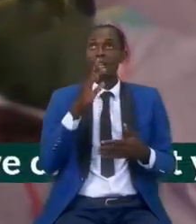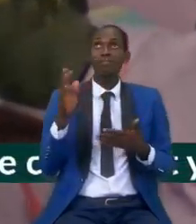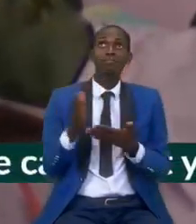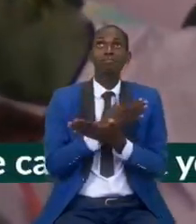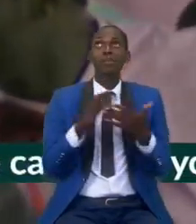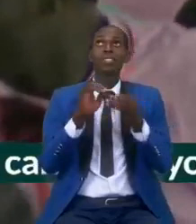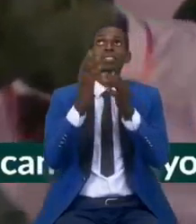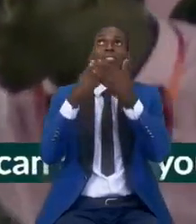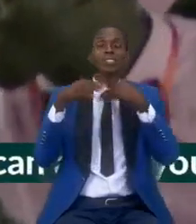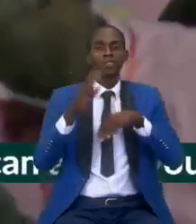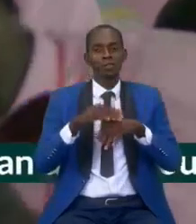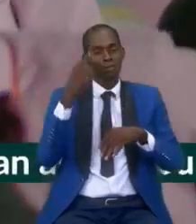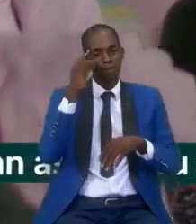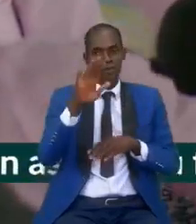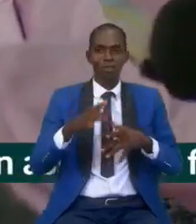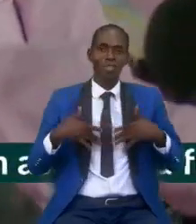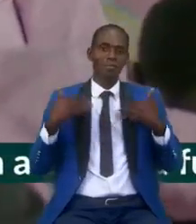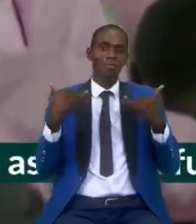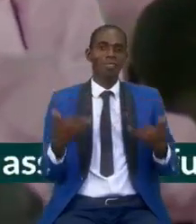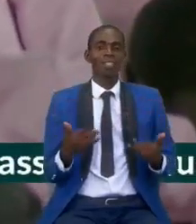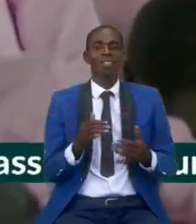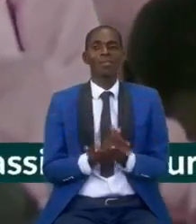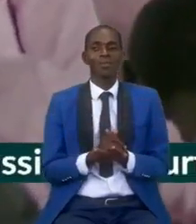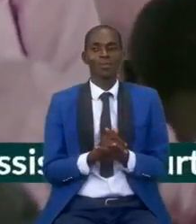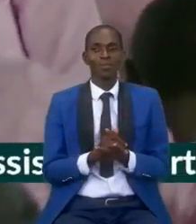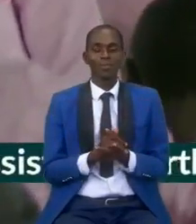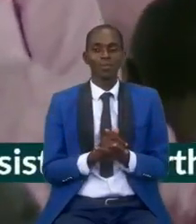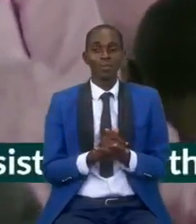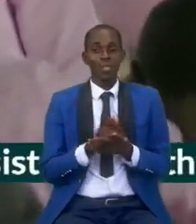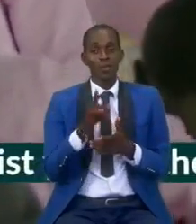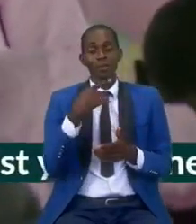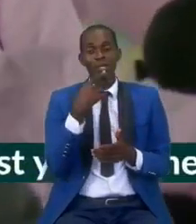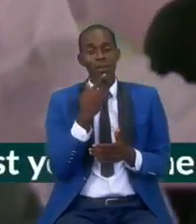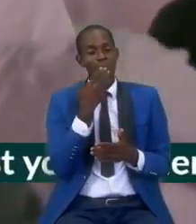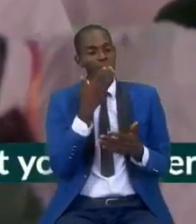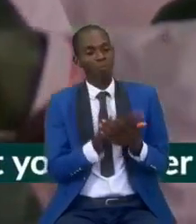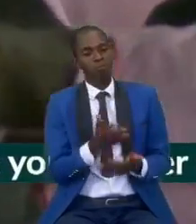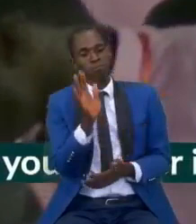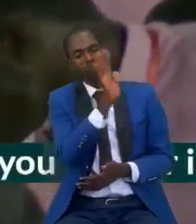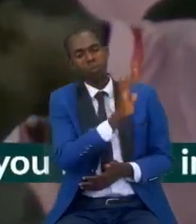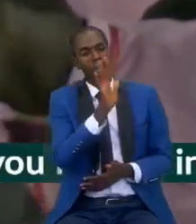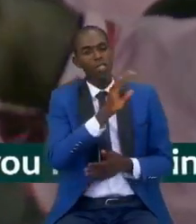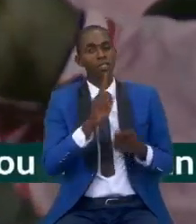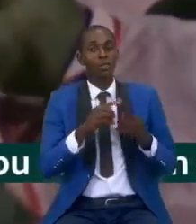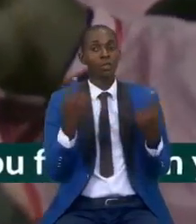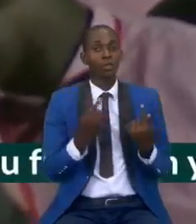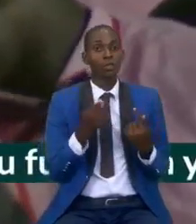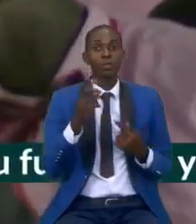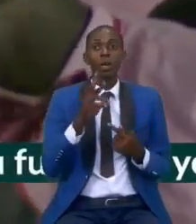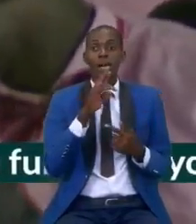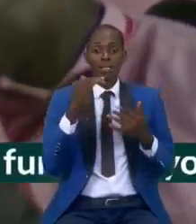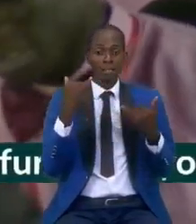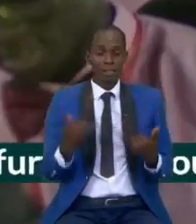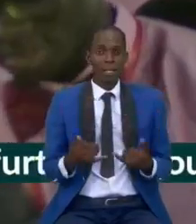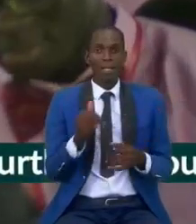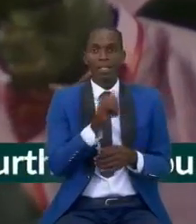Bye-bye to sin. You are now a saint of God, and the Lord will keep you in that